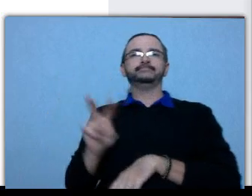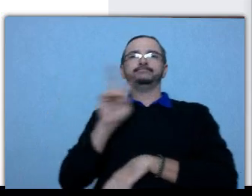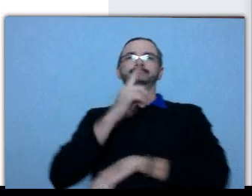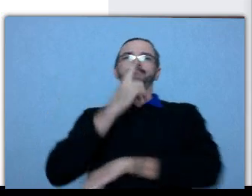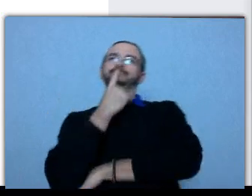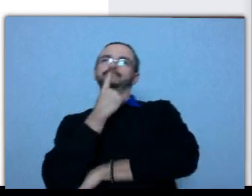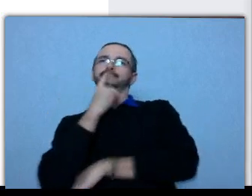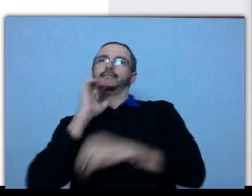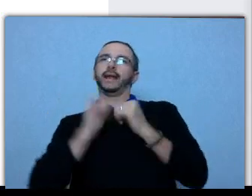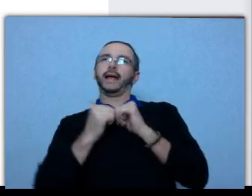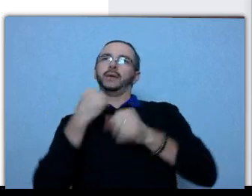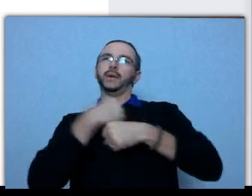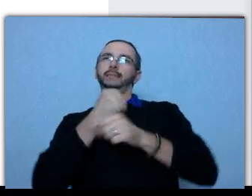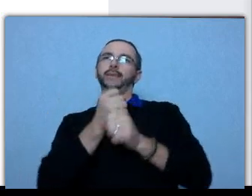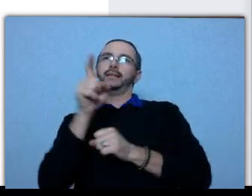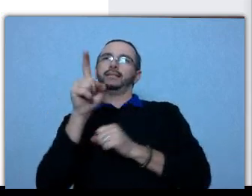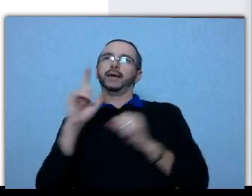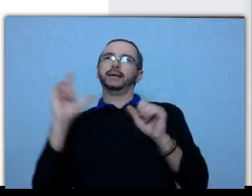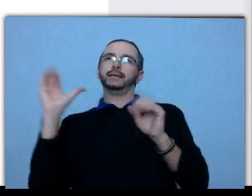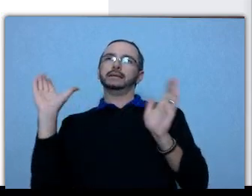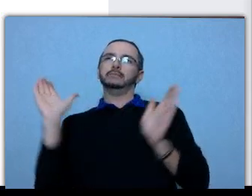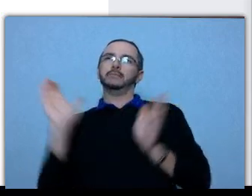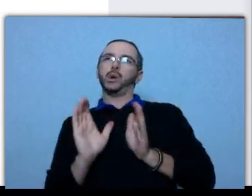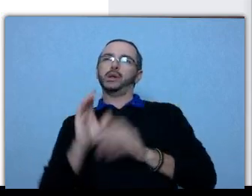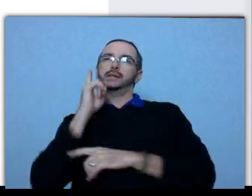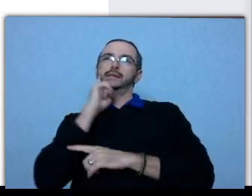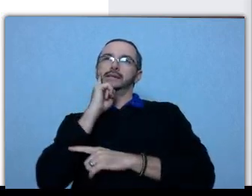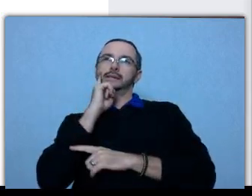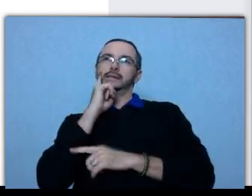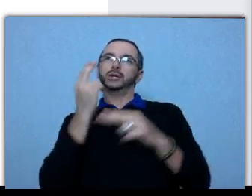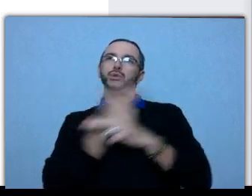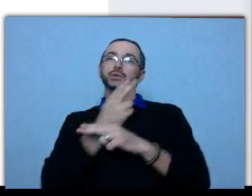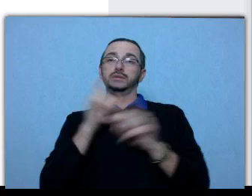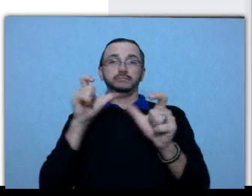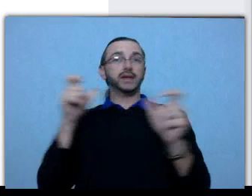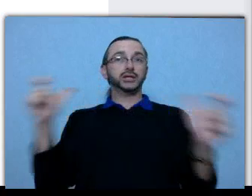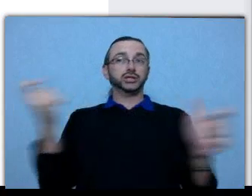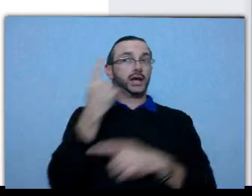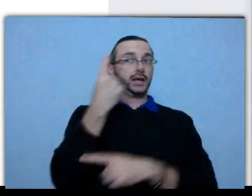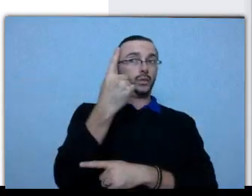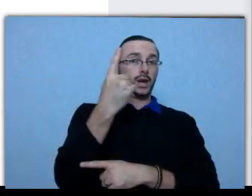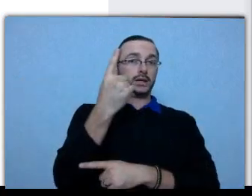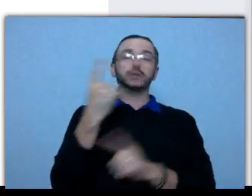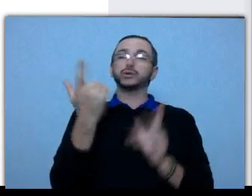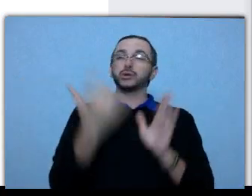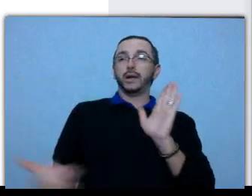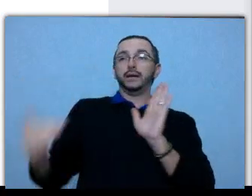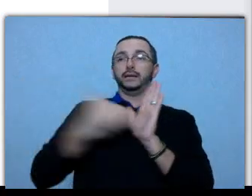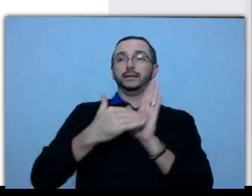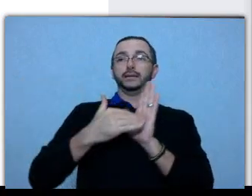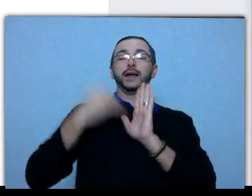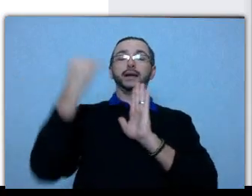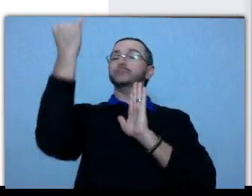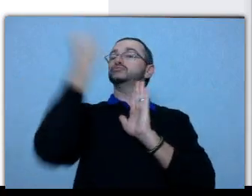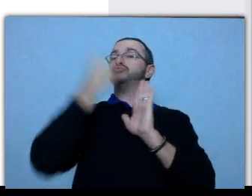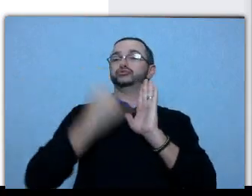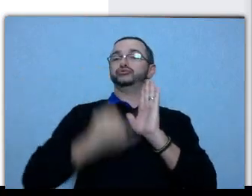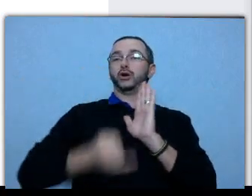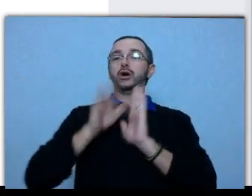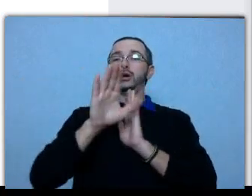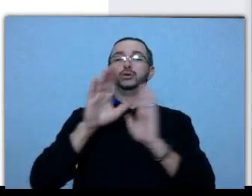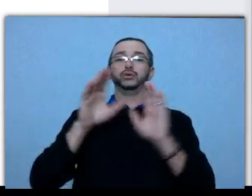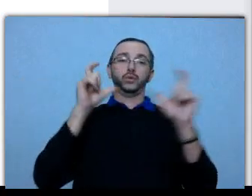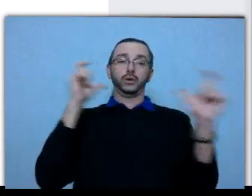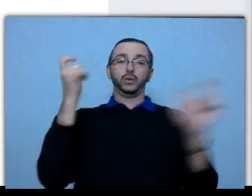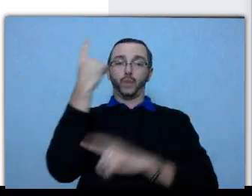that smaller using the giant one? So again, I'm going to draw my giant one. We're going to use that same step-by-step, and